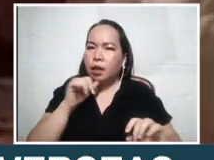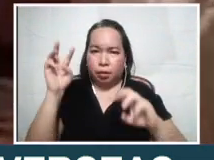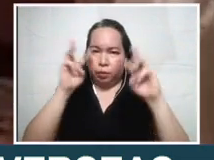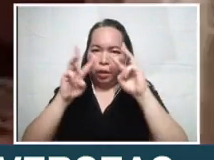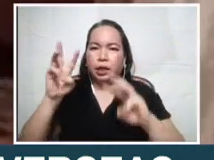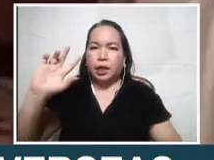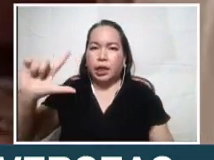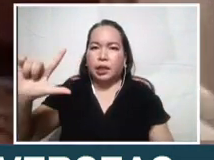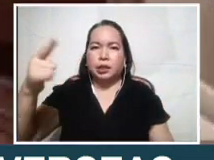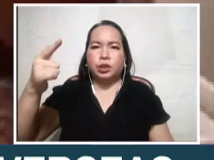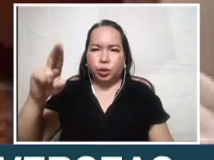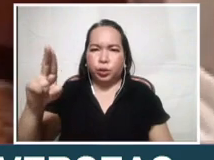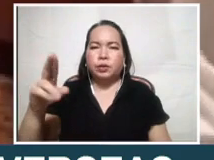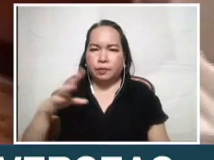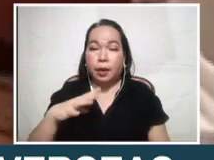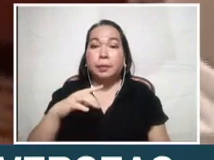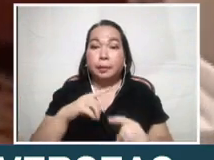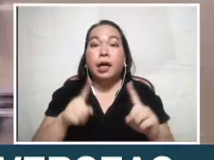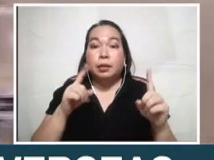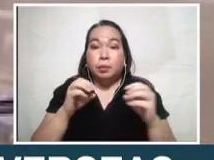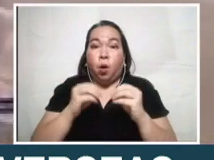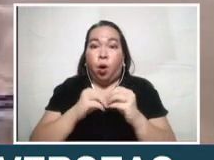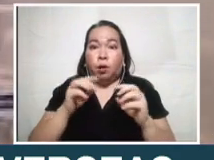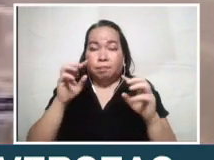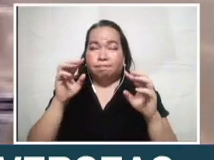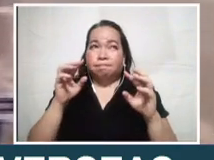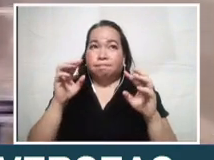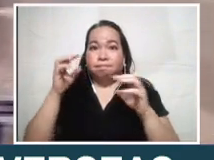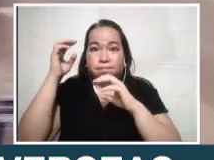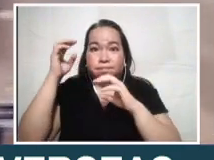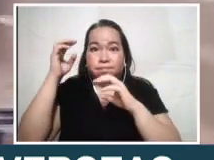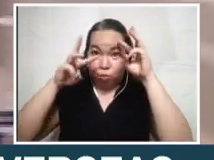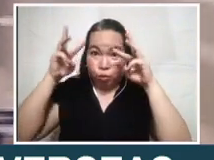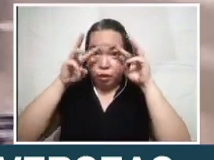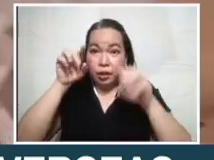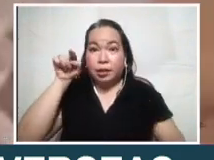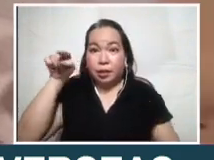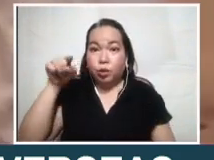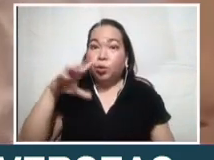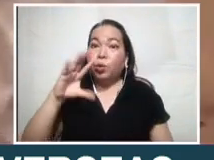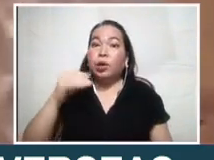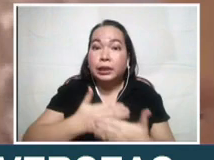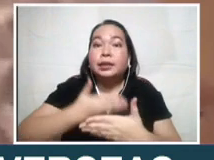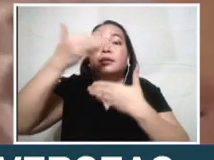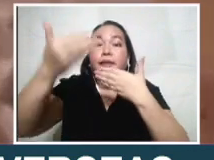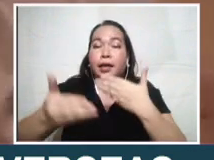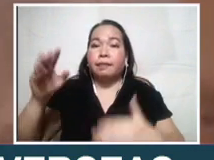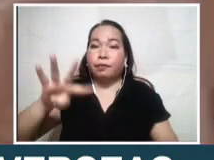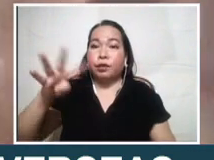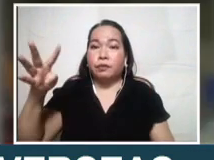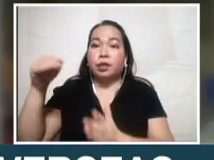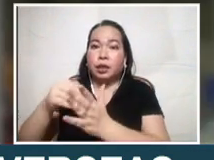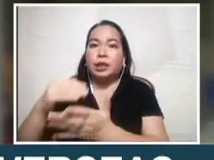What we are looking forward to are the 44,000. So they will have to go directly to their places of final destination